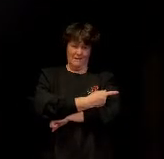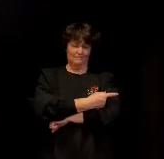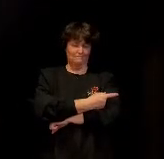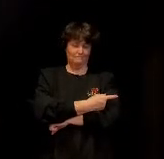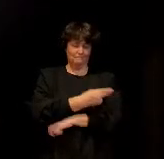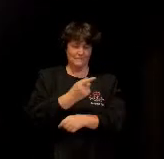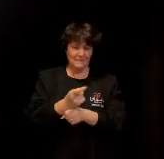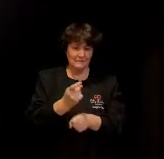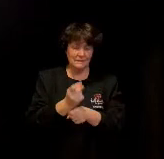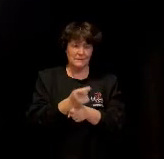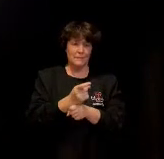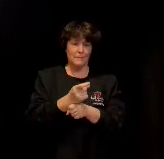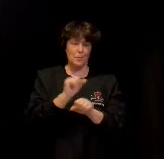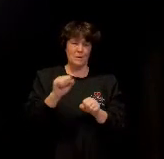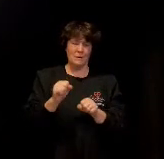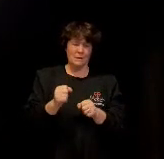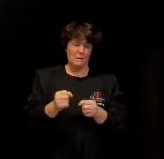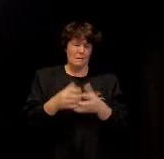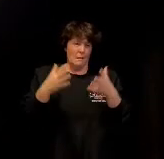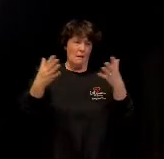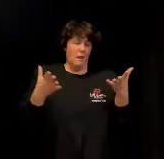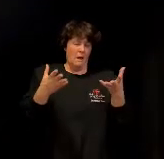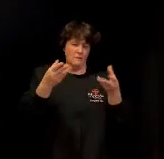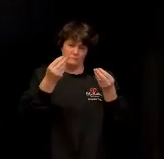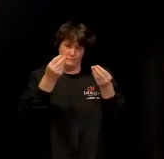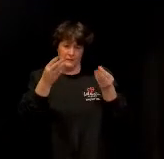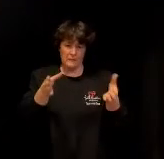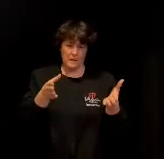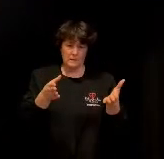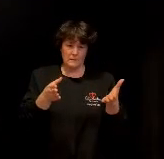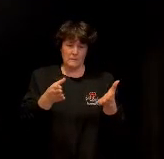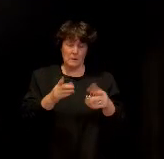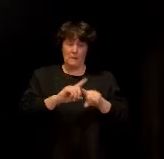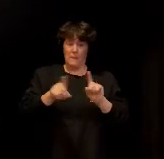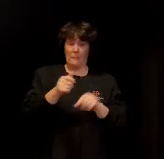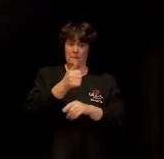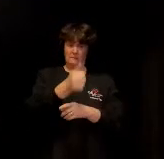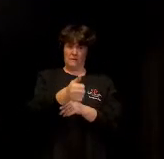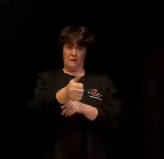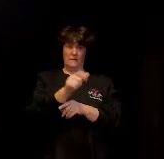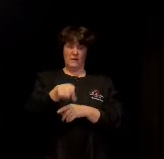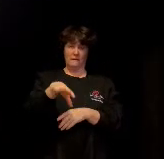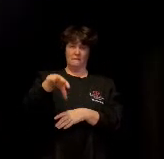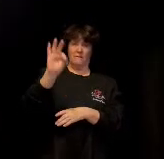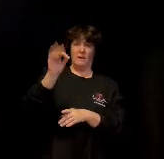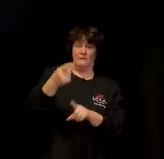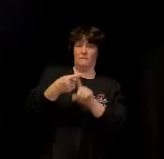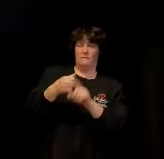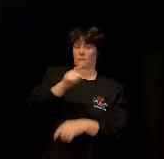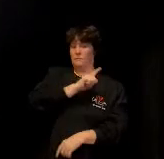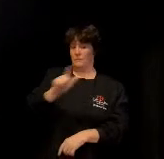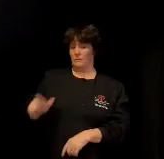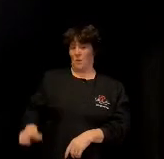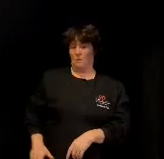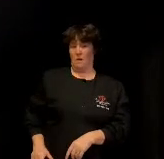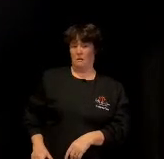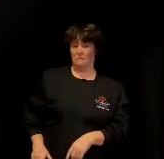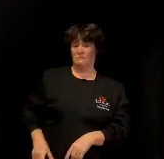and we certainly can get a lot of information. But there's some things. Listen, you just need a word from the Lord on. Amen. You just need a word from